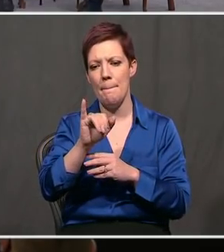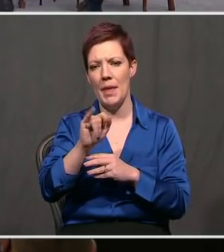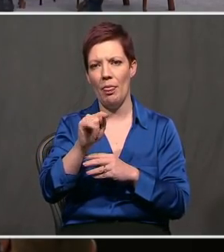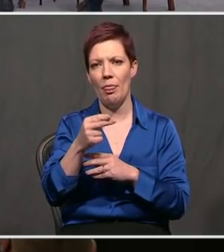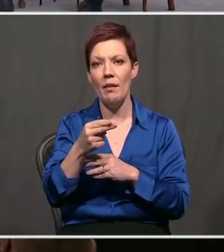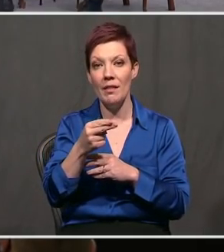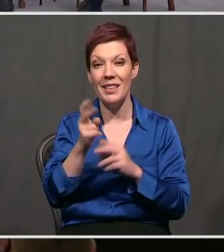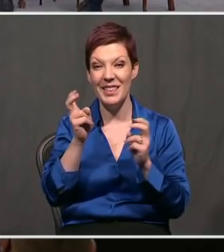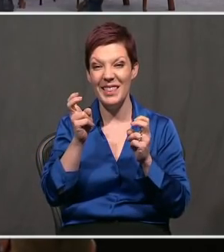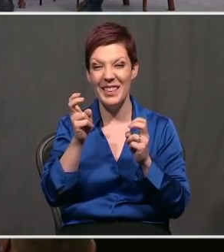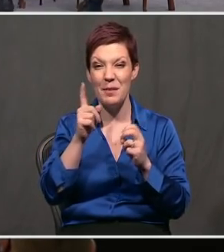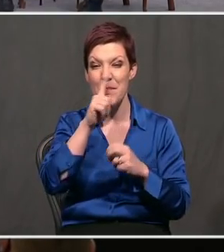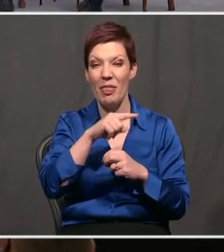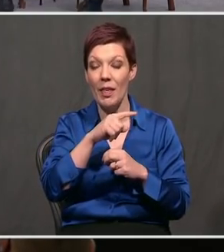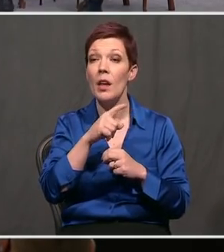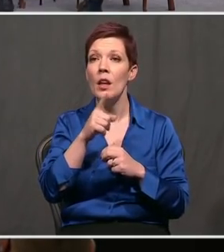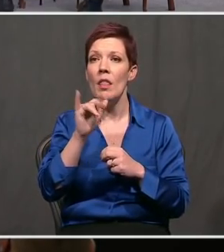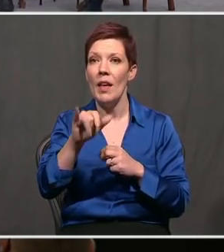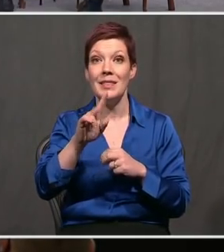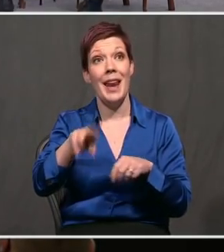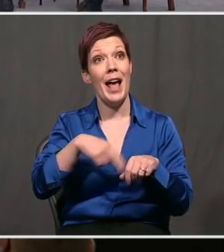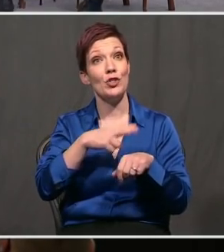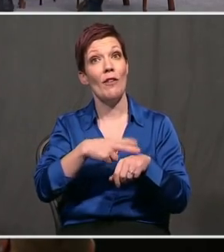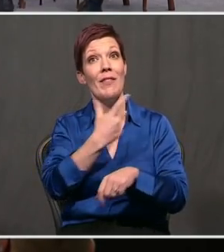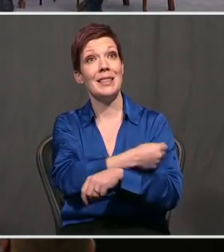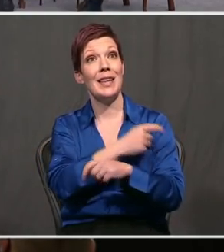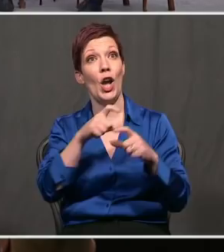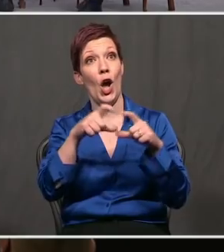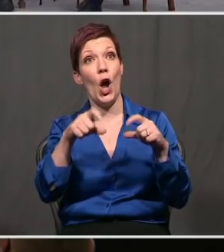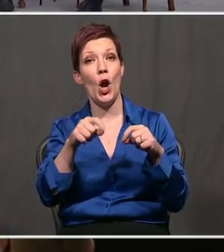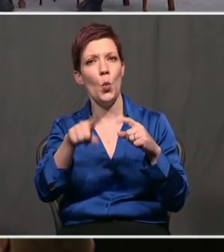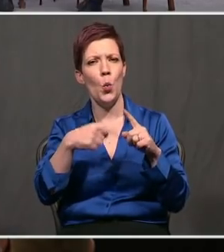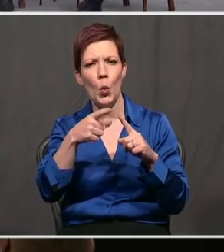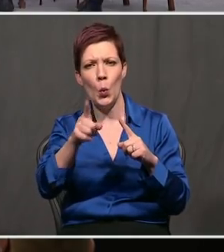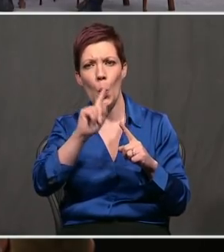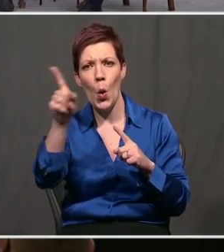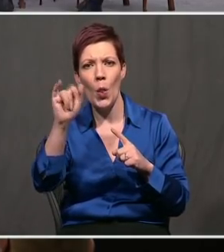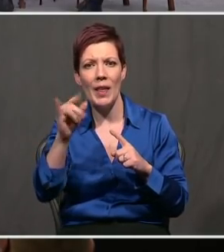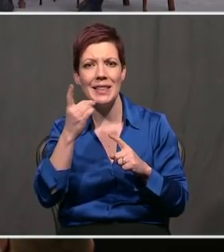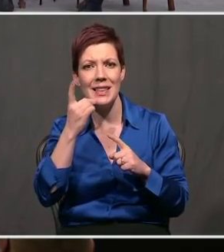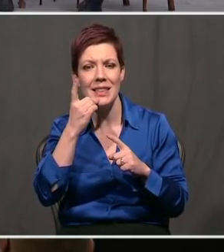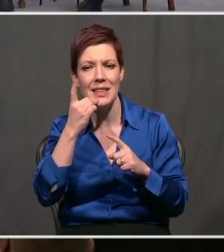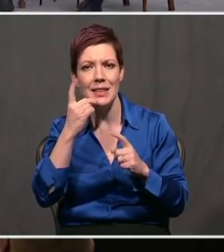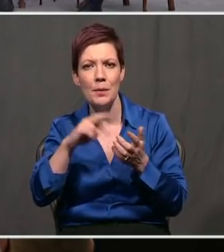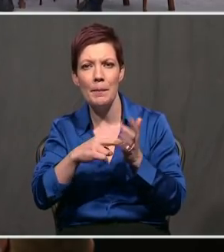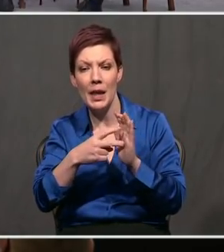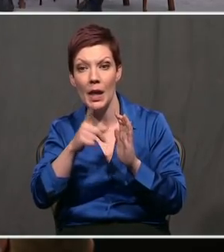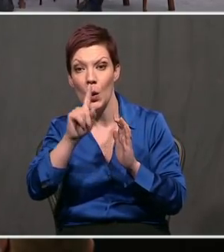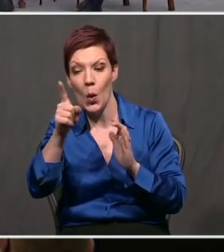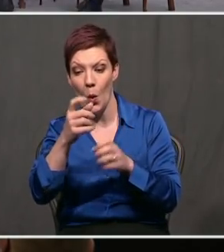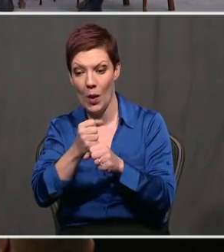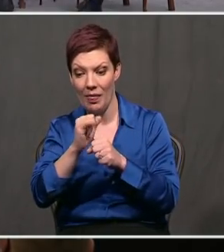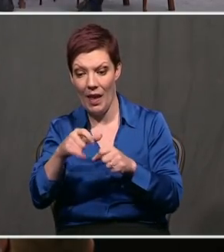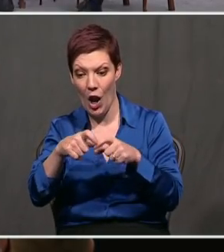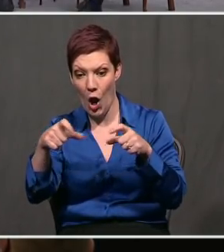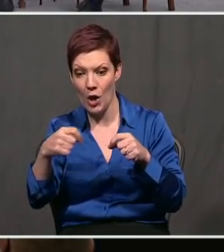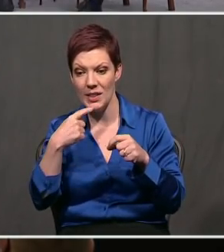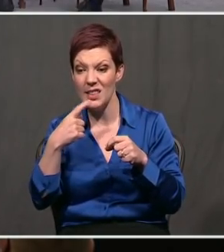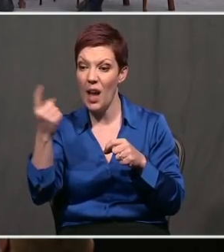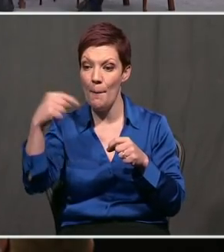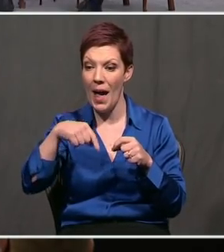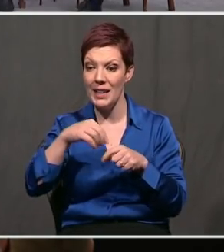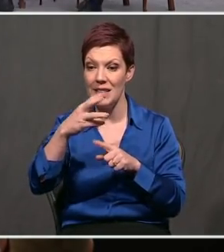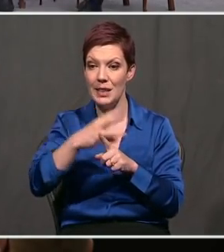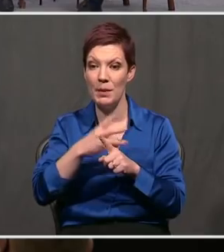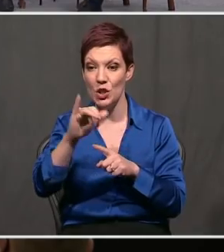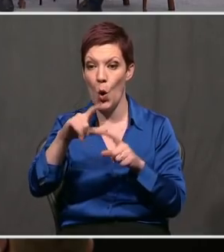not a national vaccine card, right? That's like when you go to the dentist and you get a reminder card saying, come back in 6 months and here's your appointment, right? Well, and that's